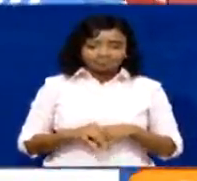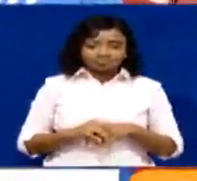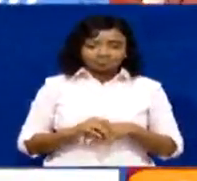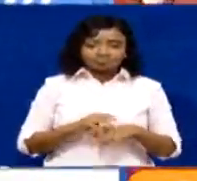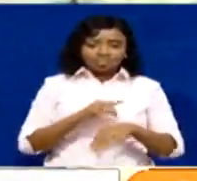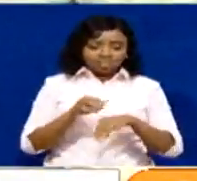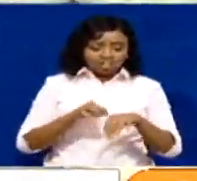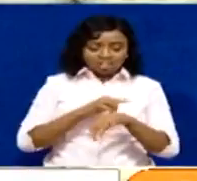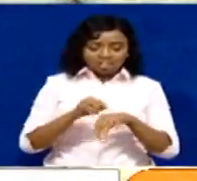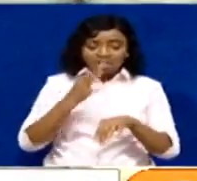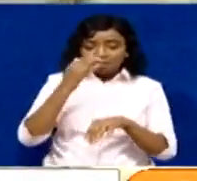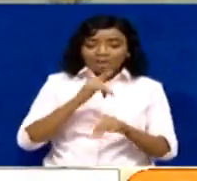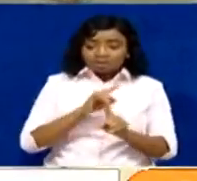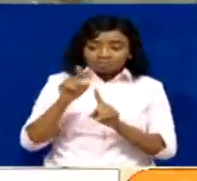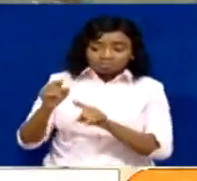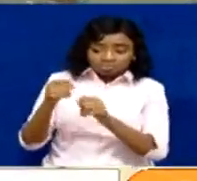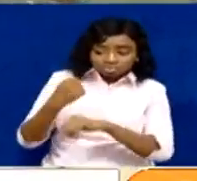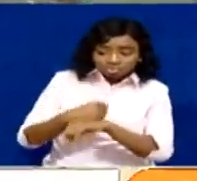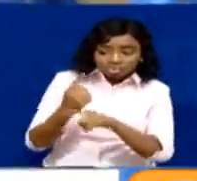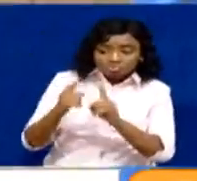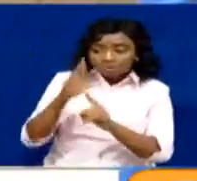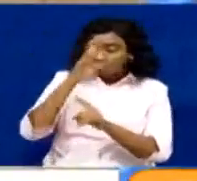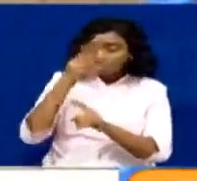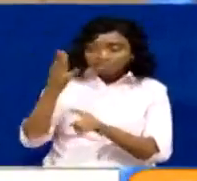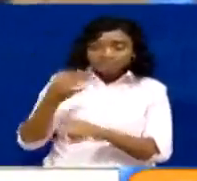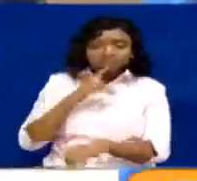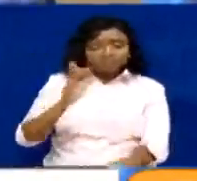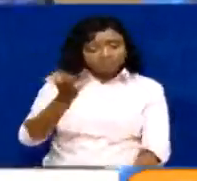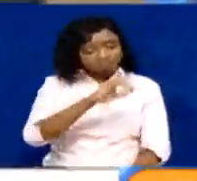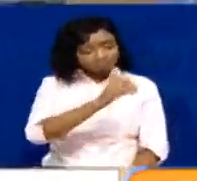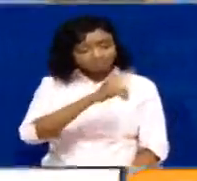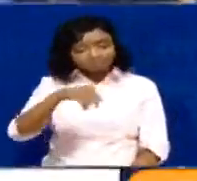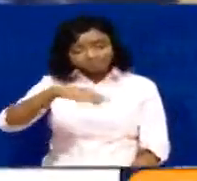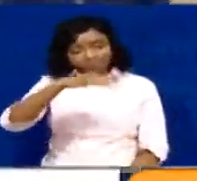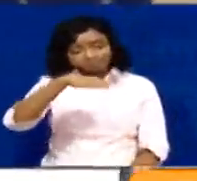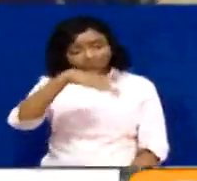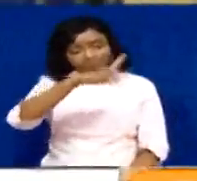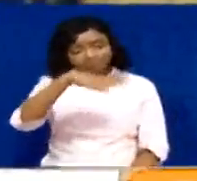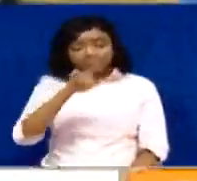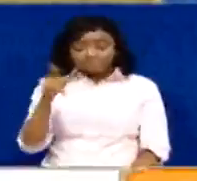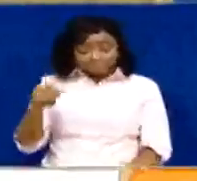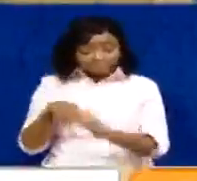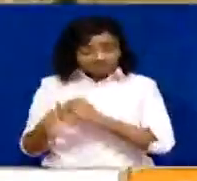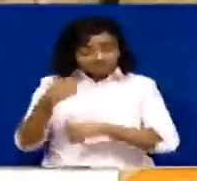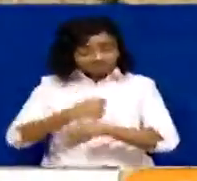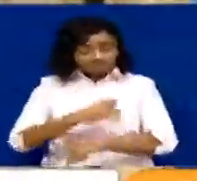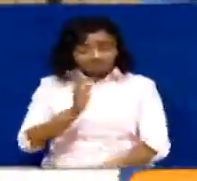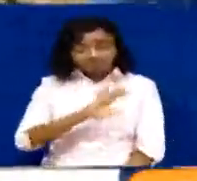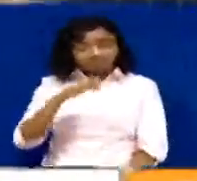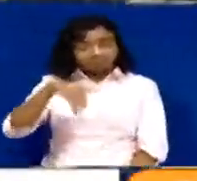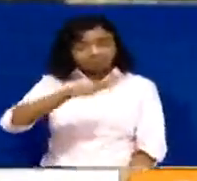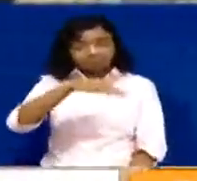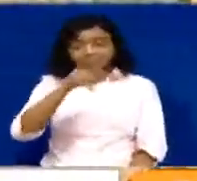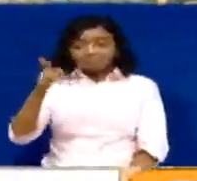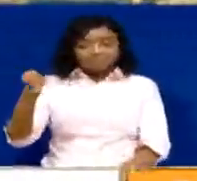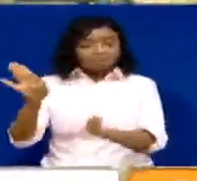Protesting hours after they were turned away at the school gate where police officers have camped to ensure no one accesses the school, which has